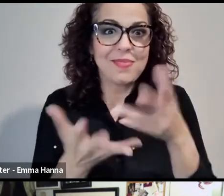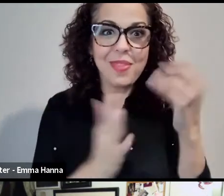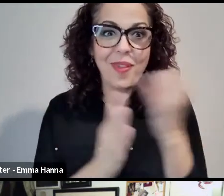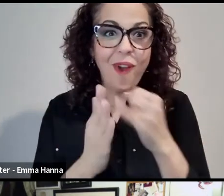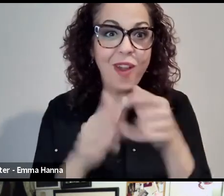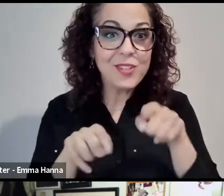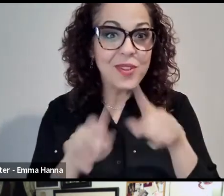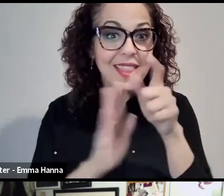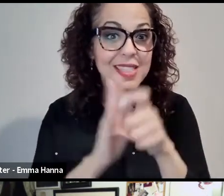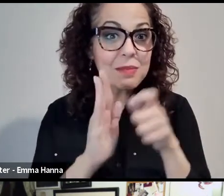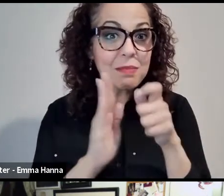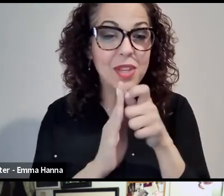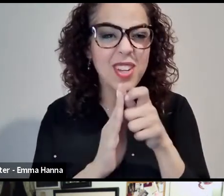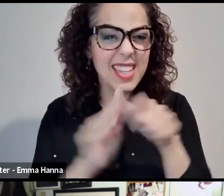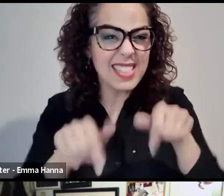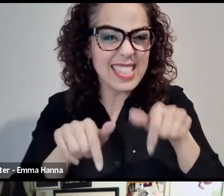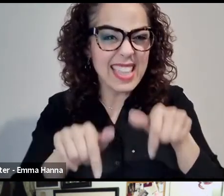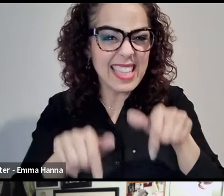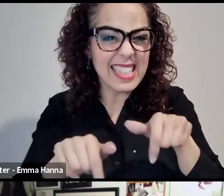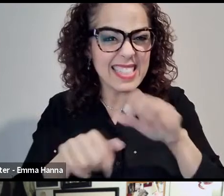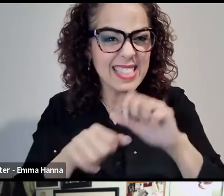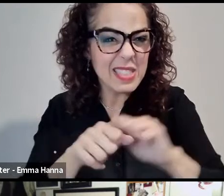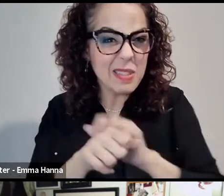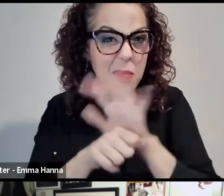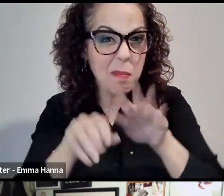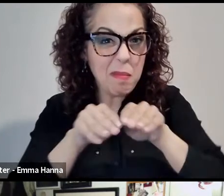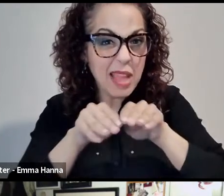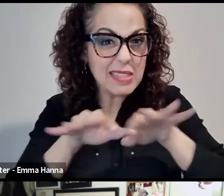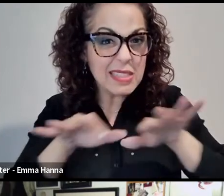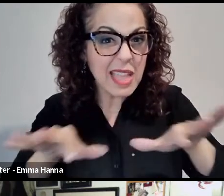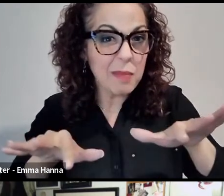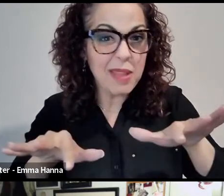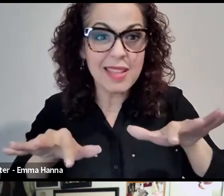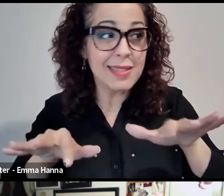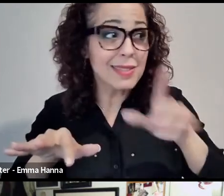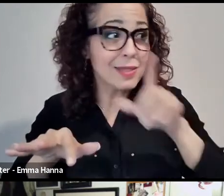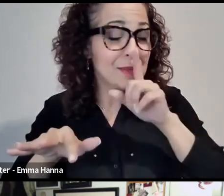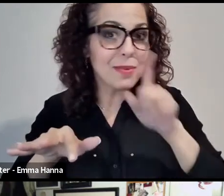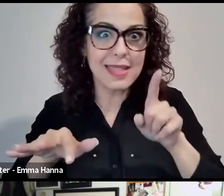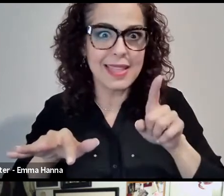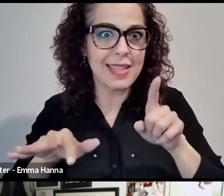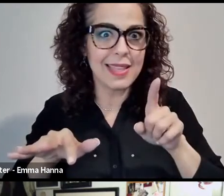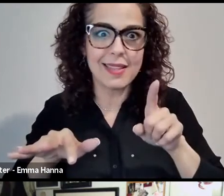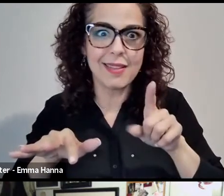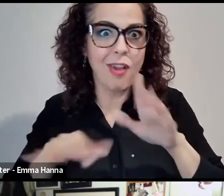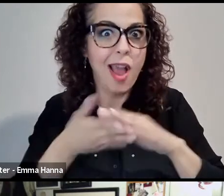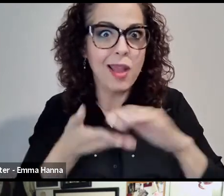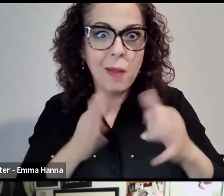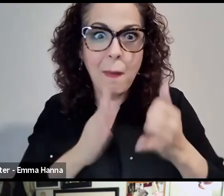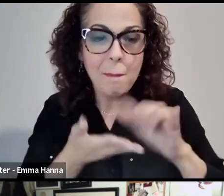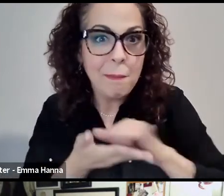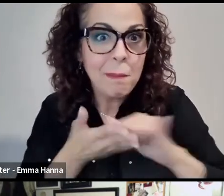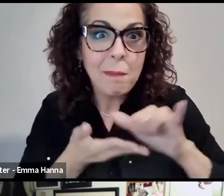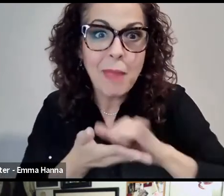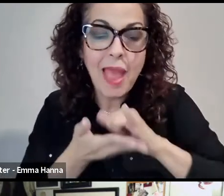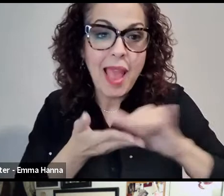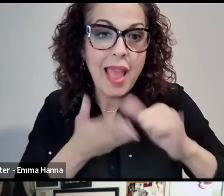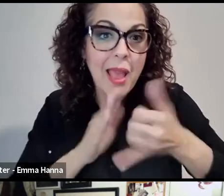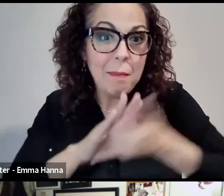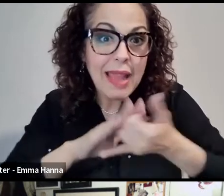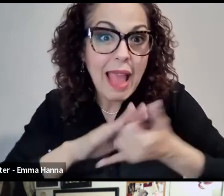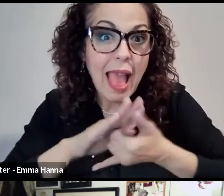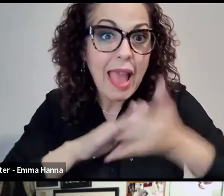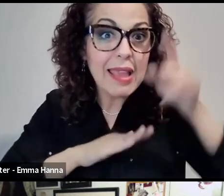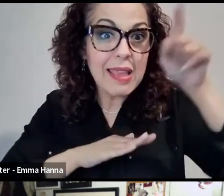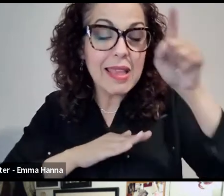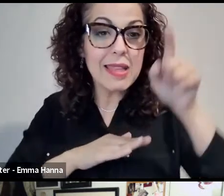of pandemic, is sort of all over, you know, downtown Manhattan and Brooklyn, is art everywhere, you know. Now I think a